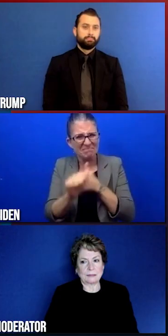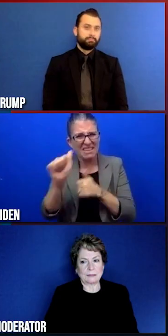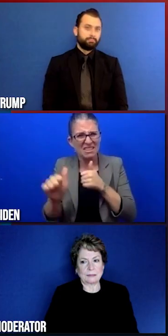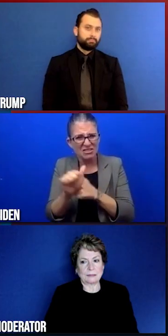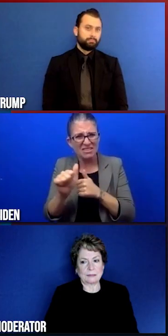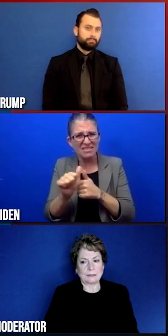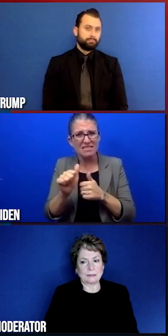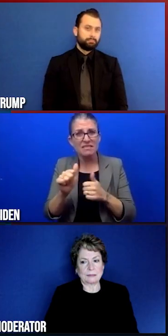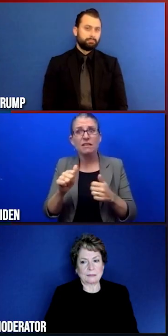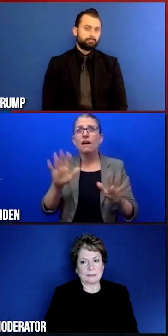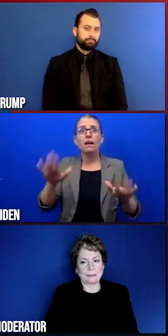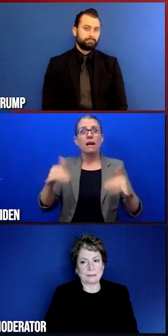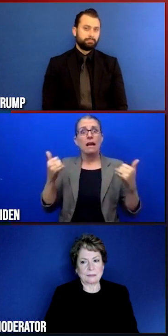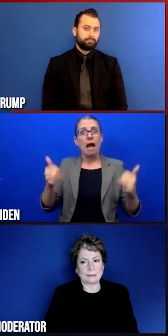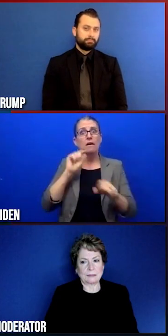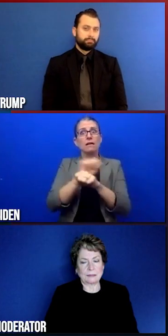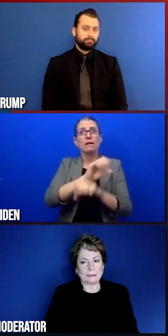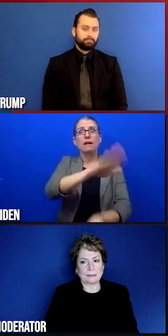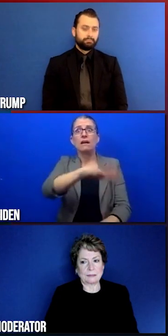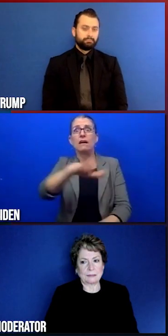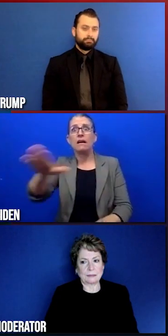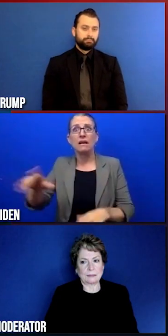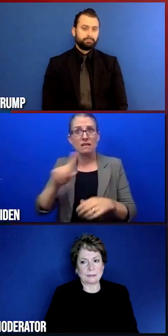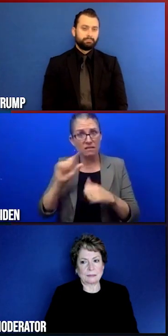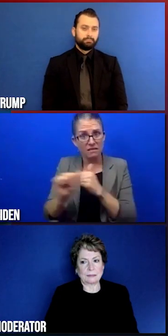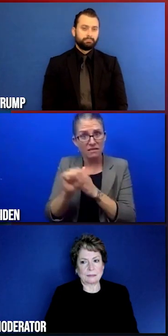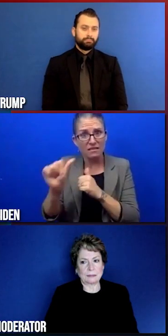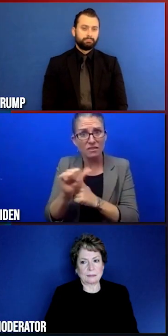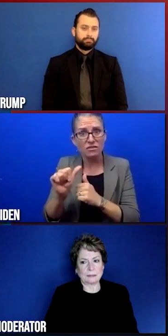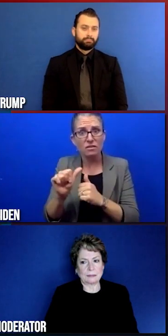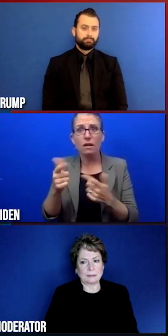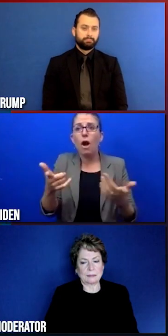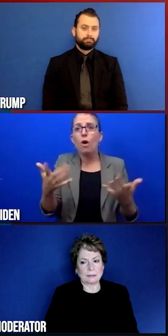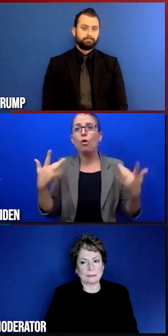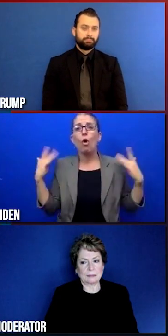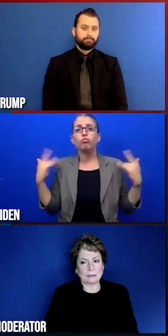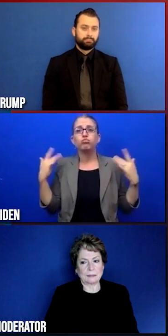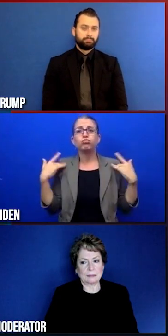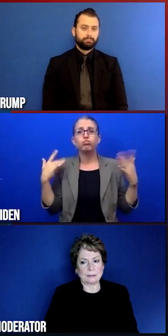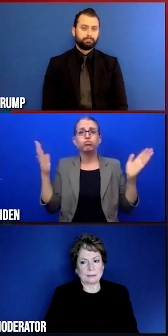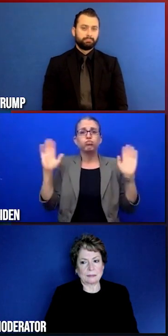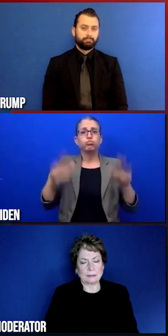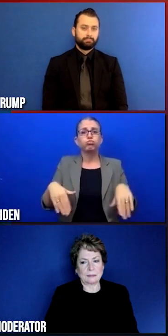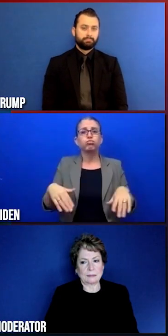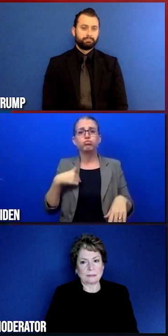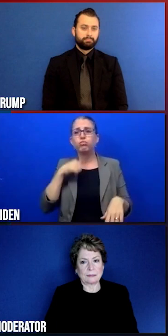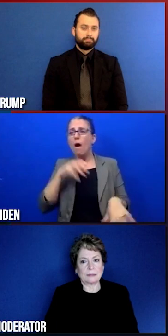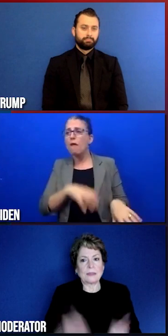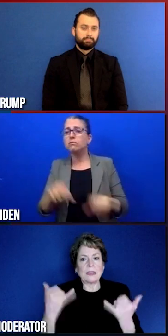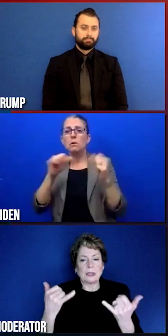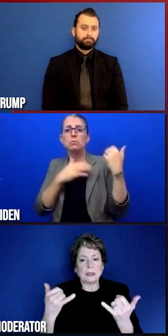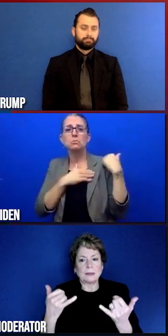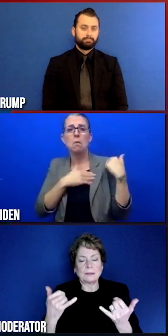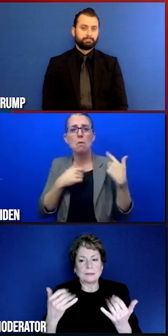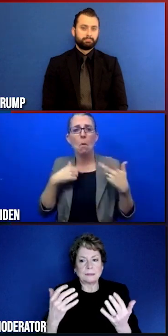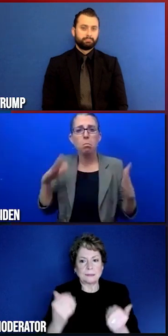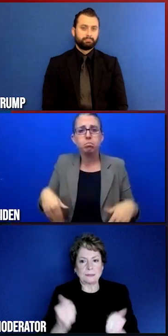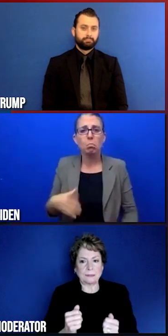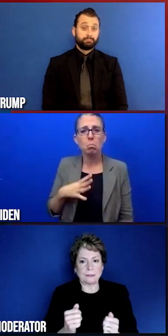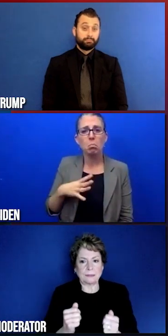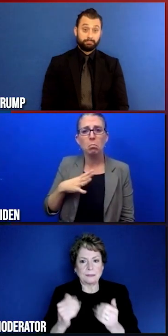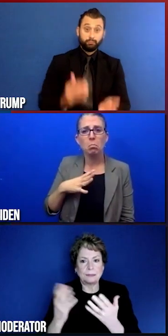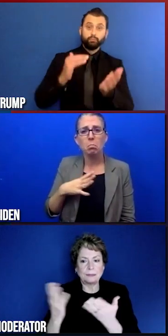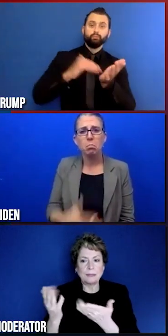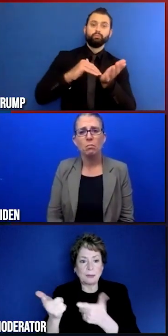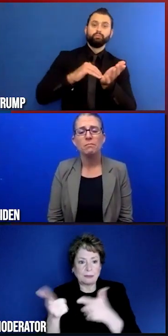danger? And you say, I take no responsibility. Let me talk about your two. Excuse me, I take full responsibility.